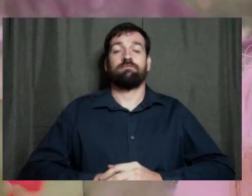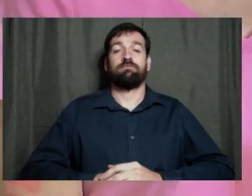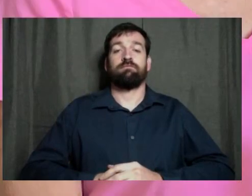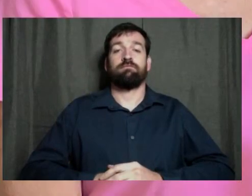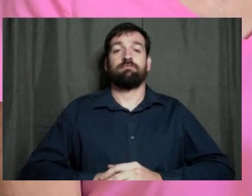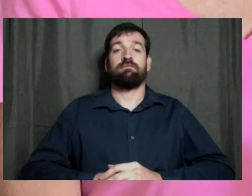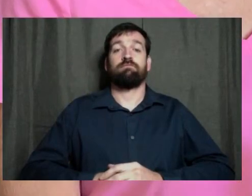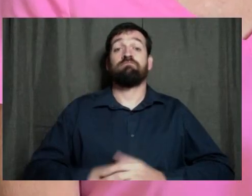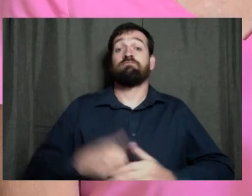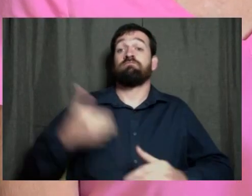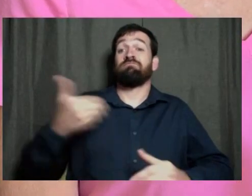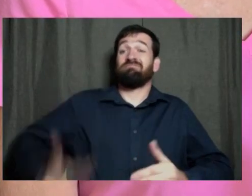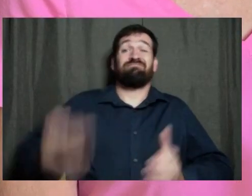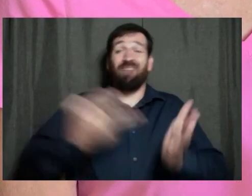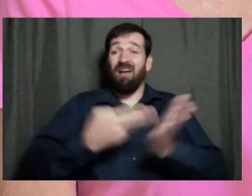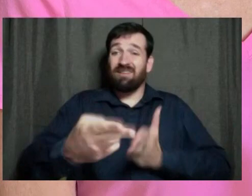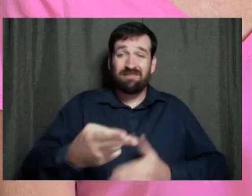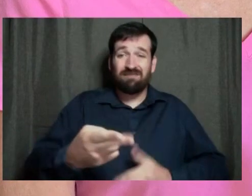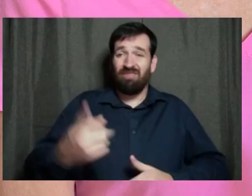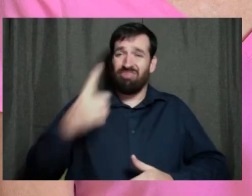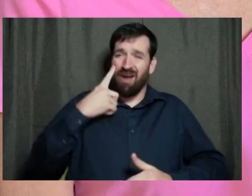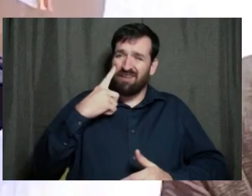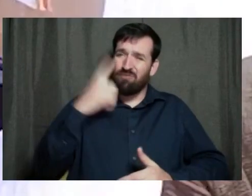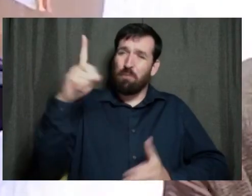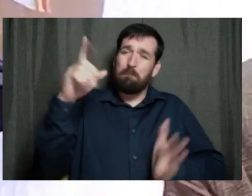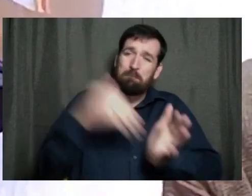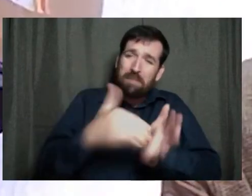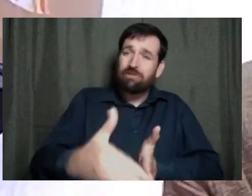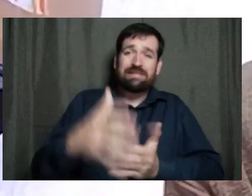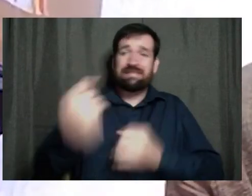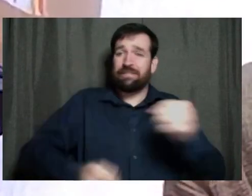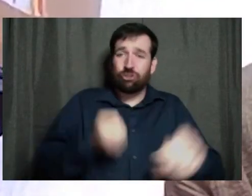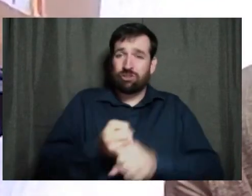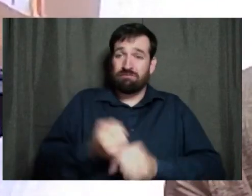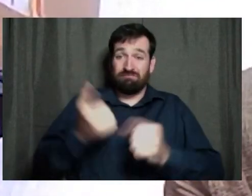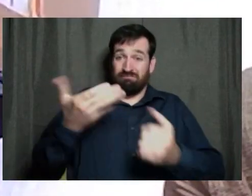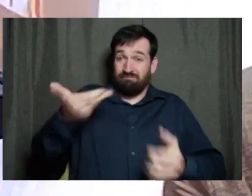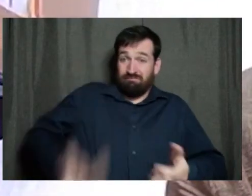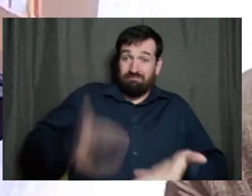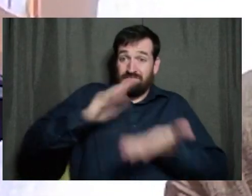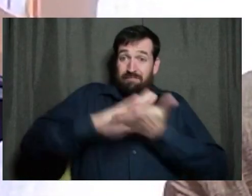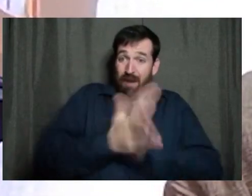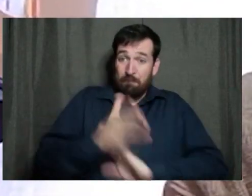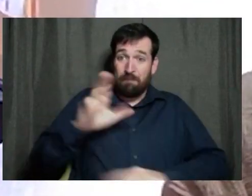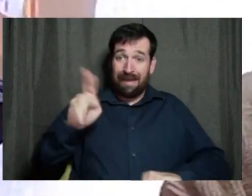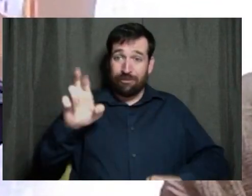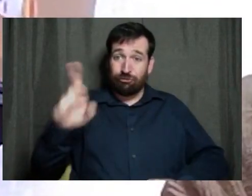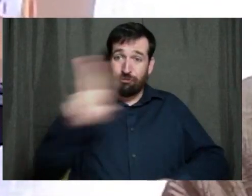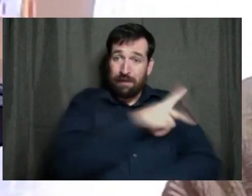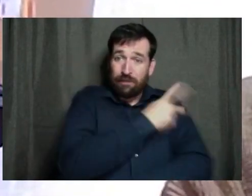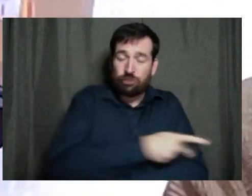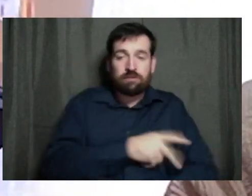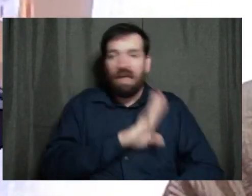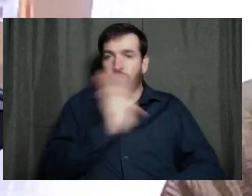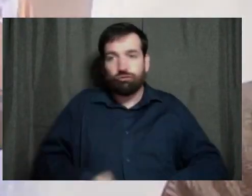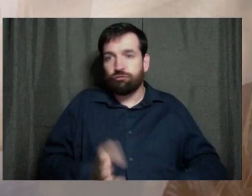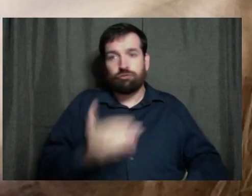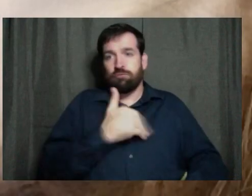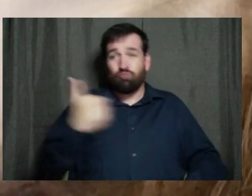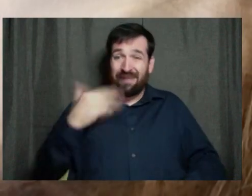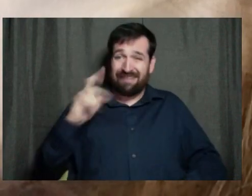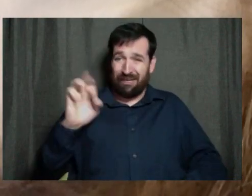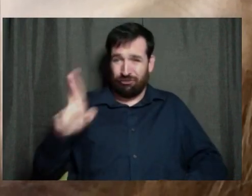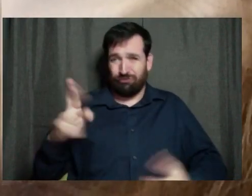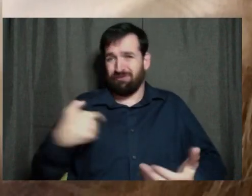I honestly never thought in a million years that I would ever become a cancer patient. Nevertheless, a breast cancer patient, seeing as it's what I